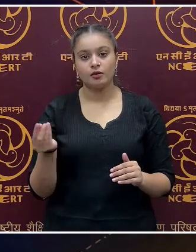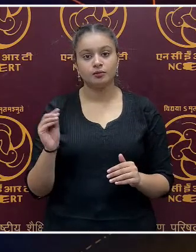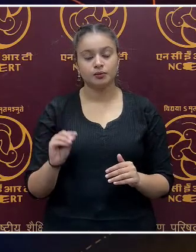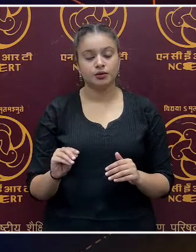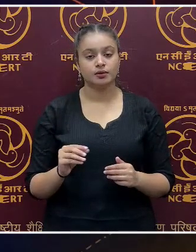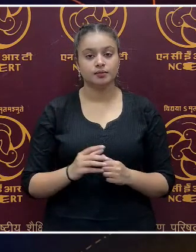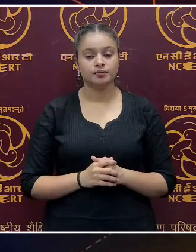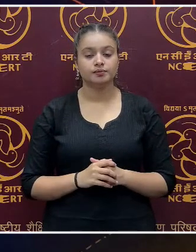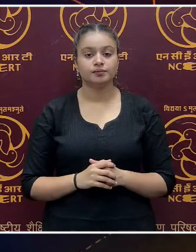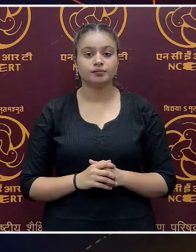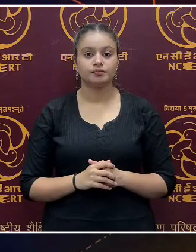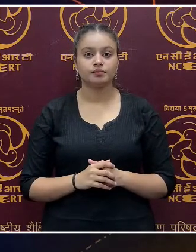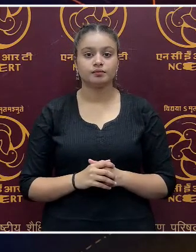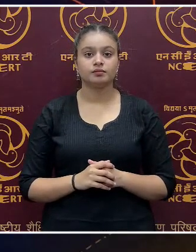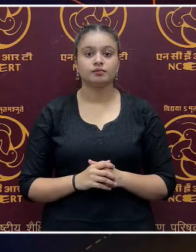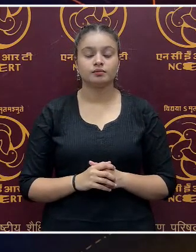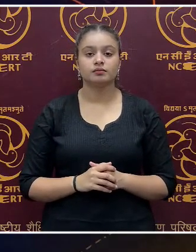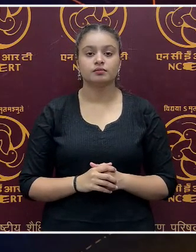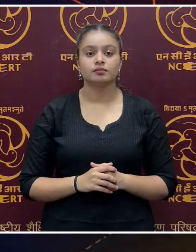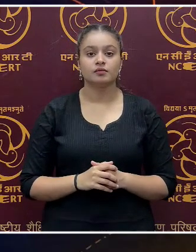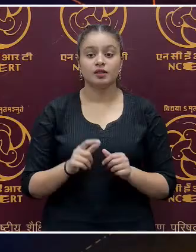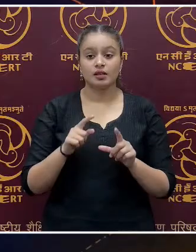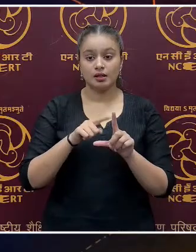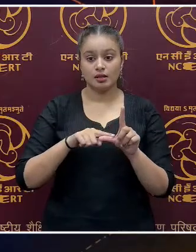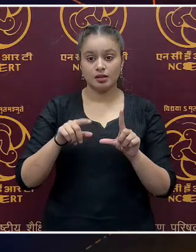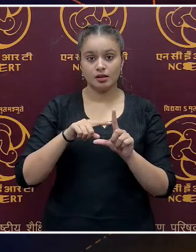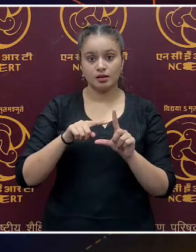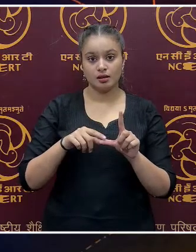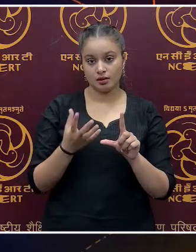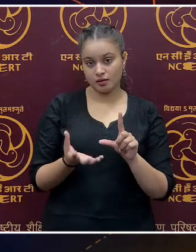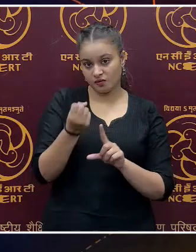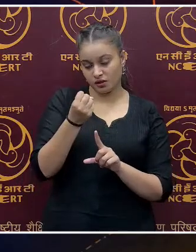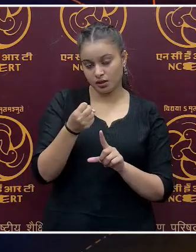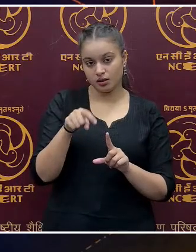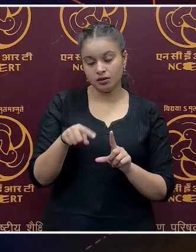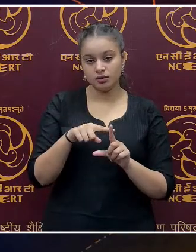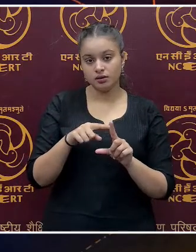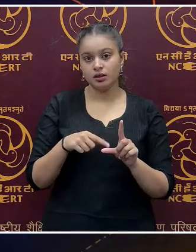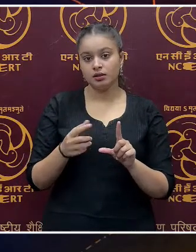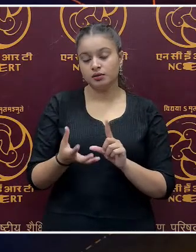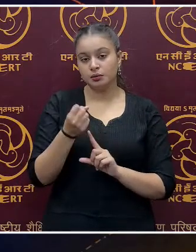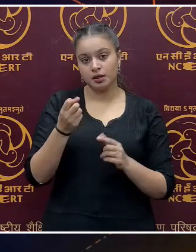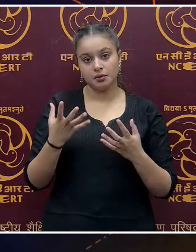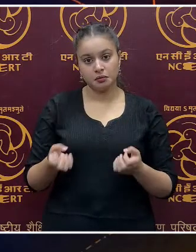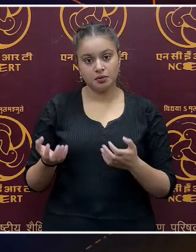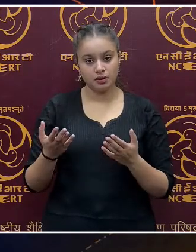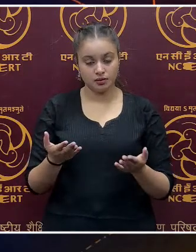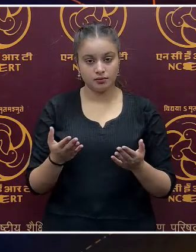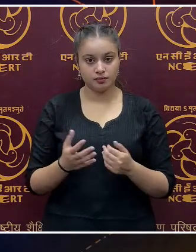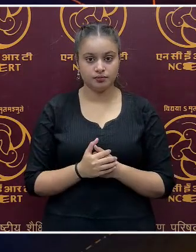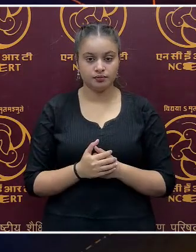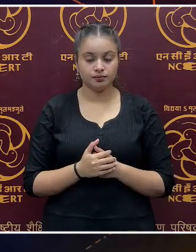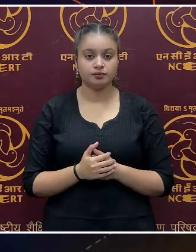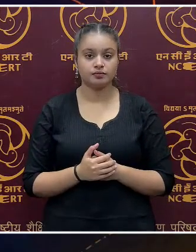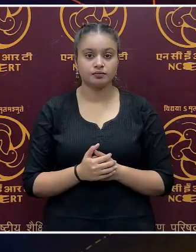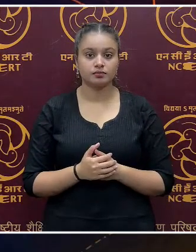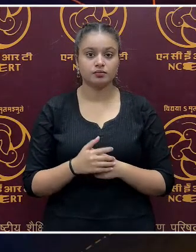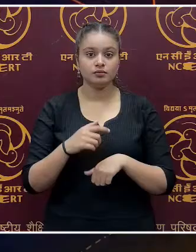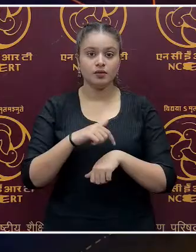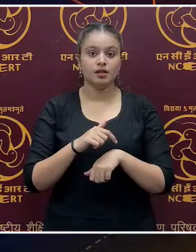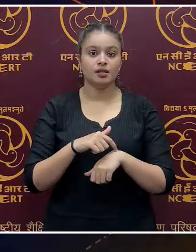thing, find the angle. Here we have to find the angle at the time of 1